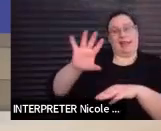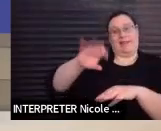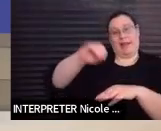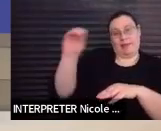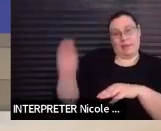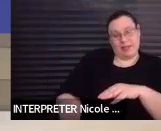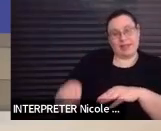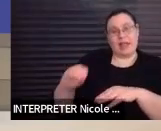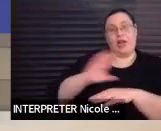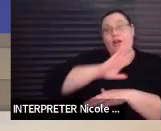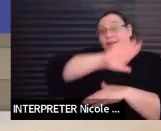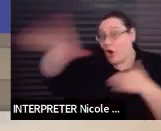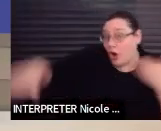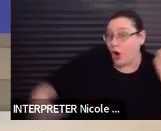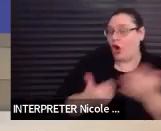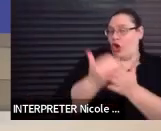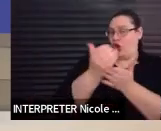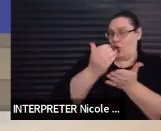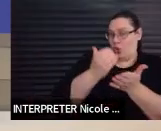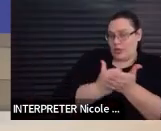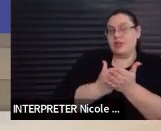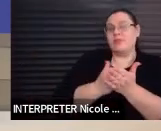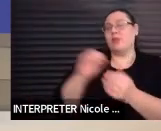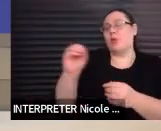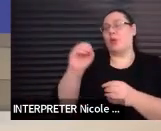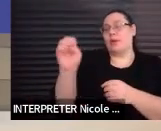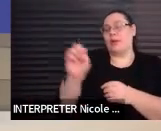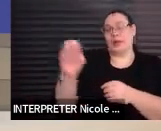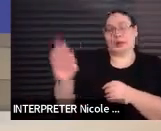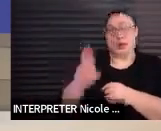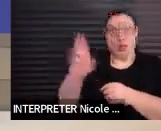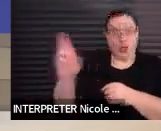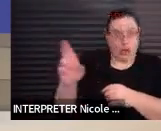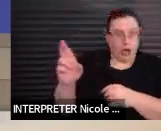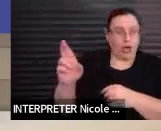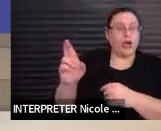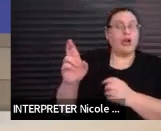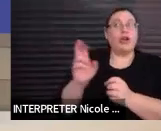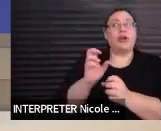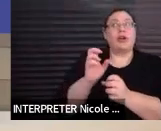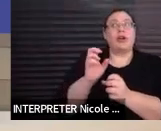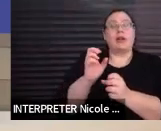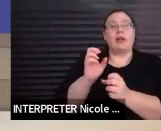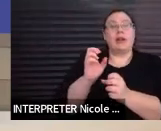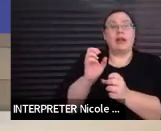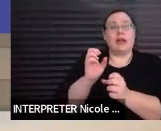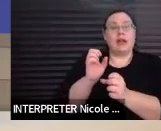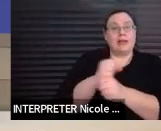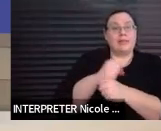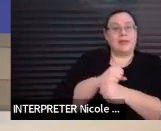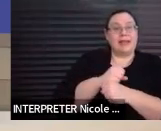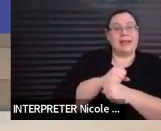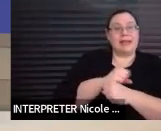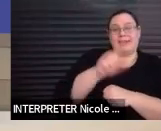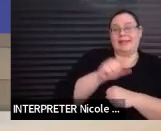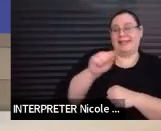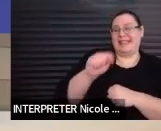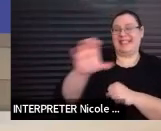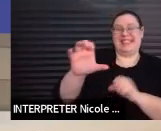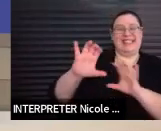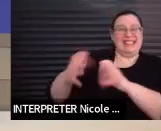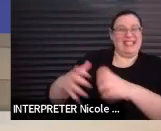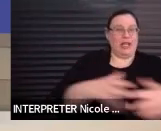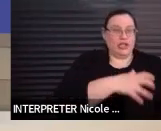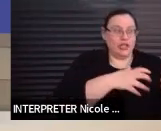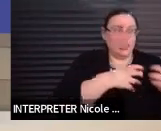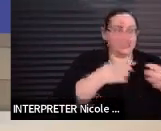of all our courses to be OER and make ZTC sections. So we want to kind of bring